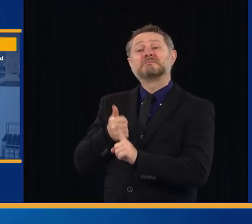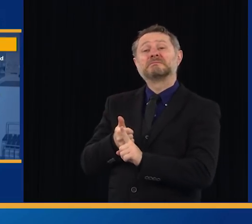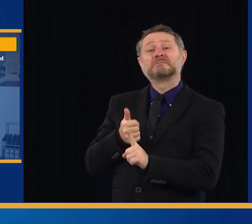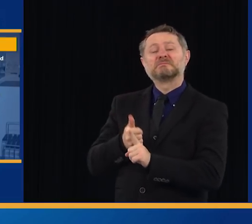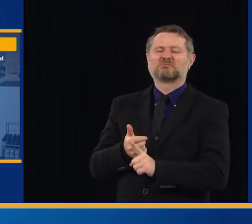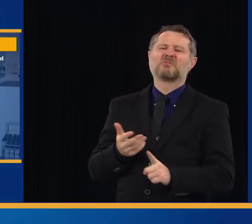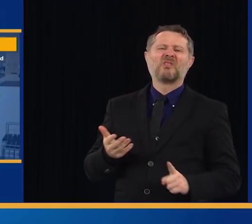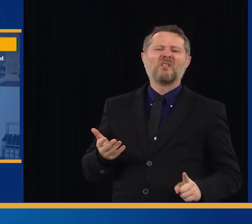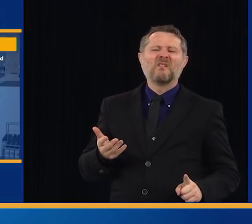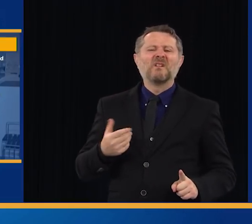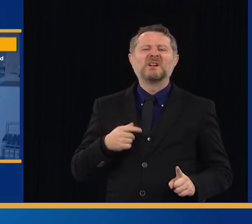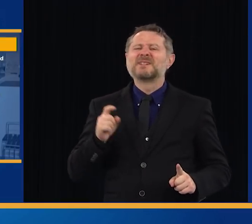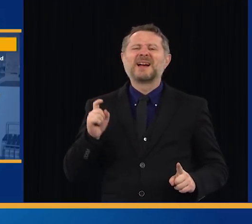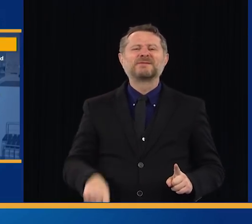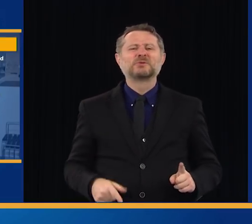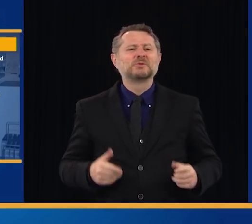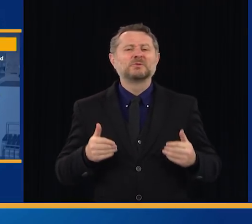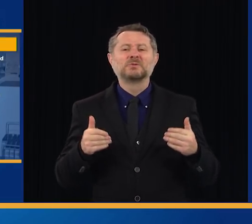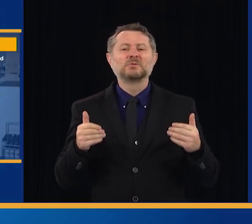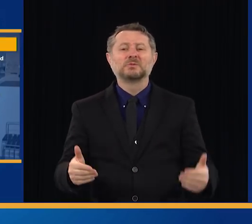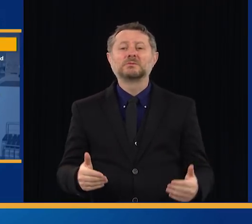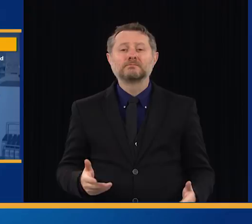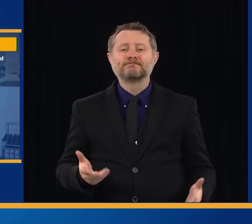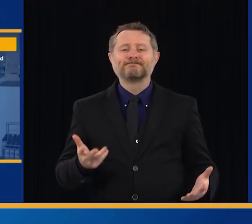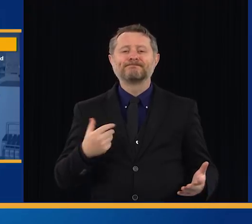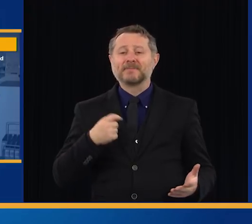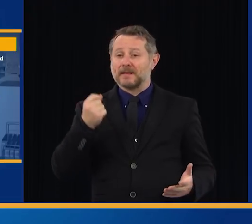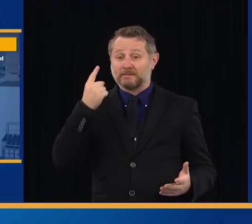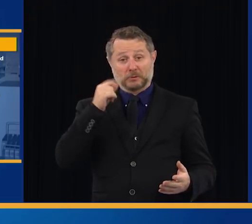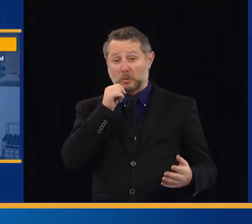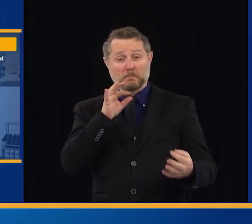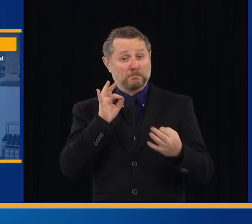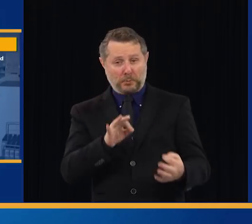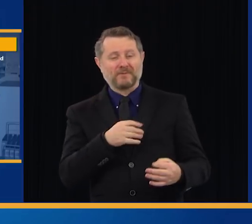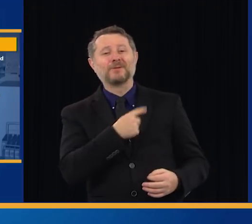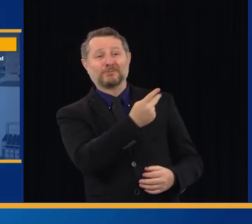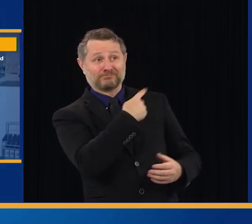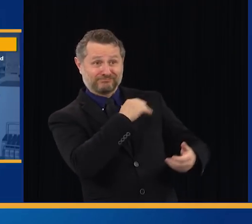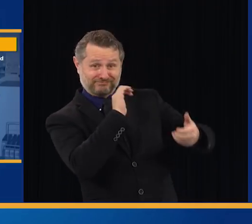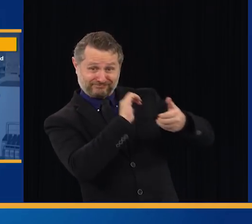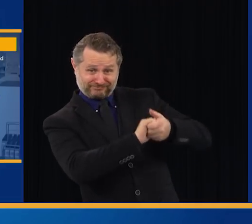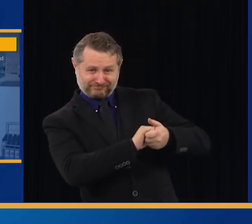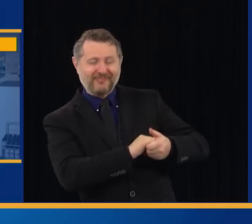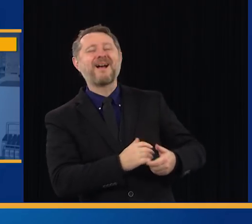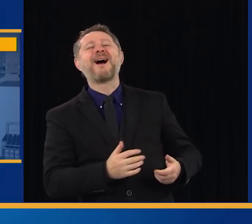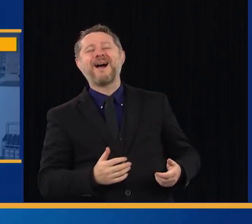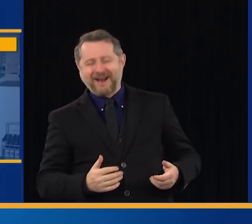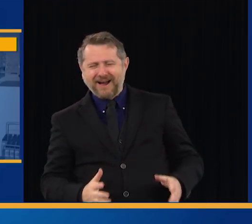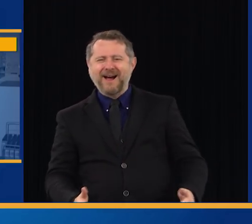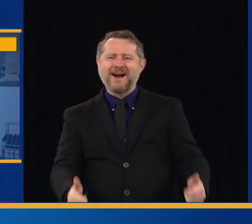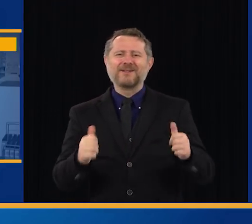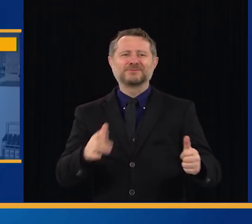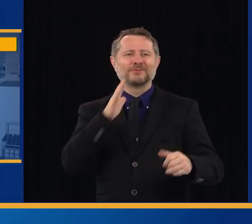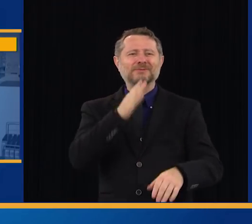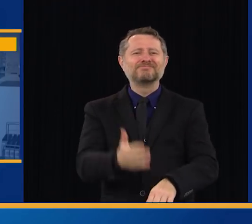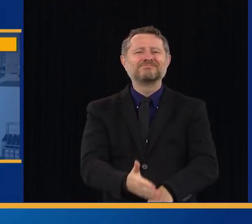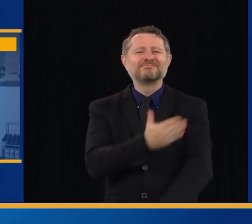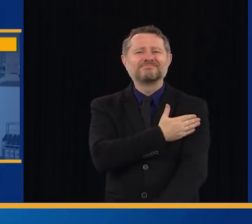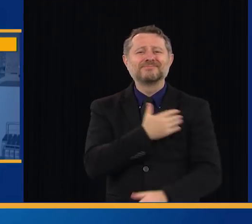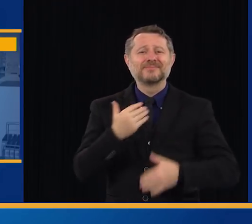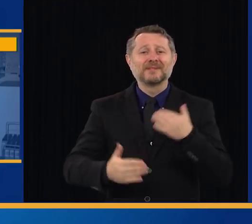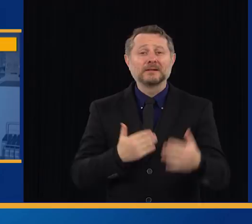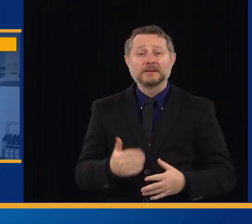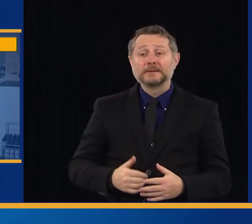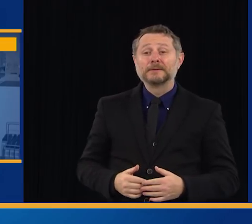it's never going to be done perfectly, if we work together, we can do better. And that's what we have to actually accomplish. We have to